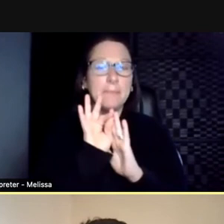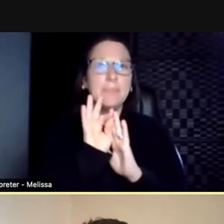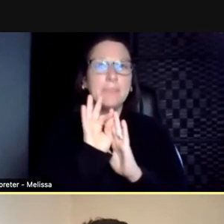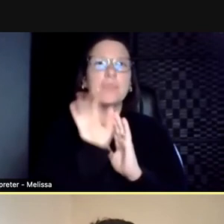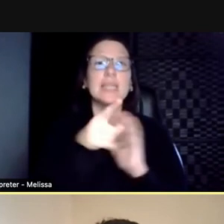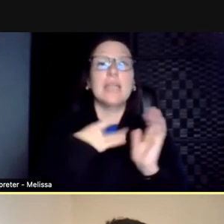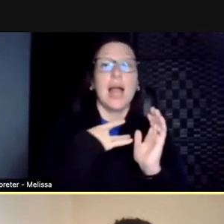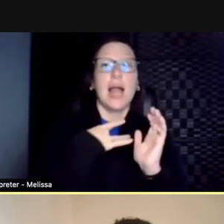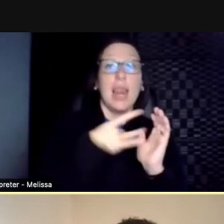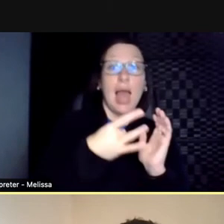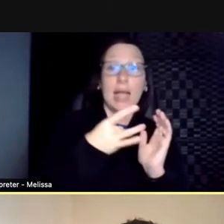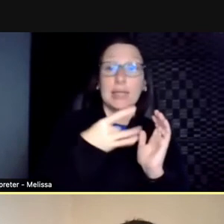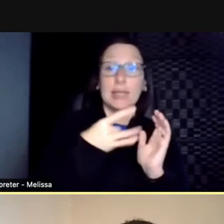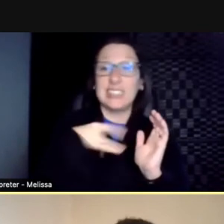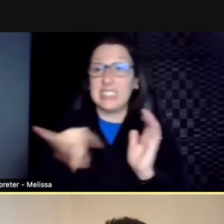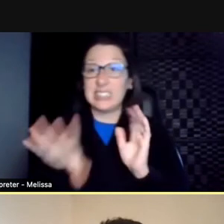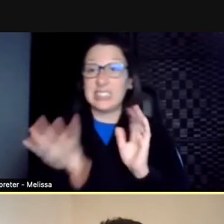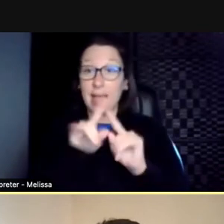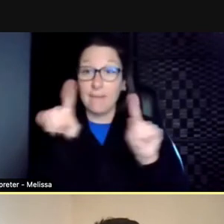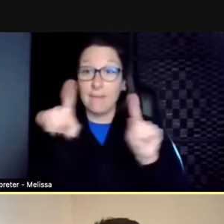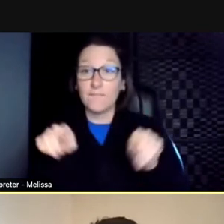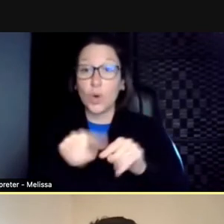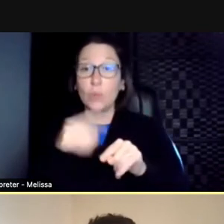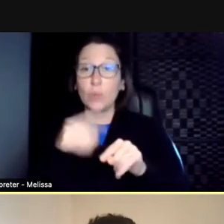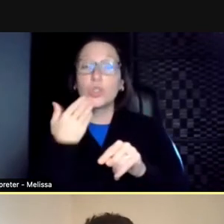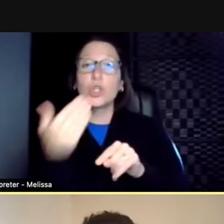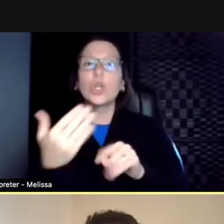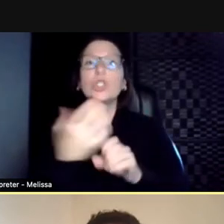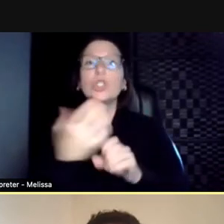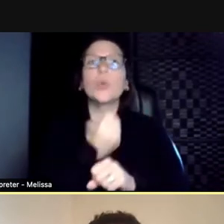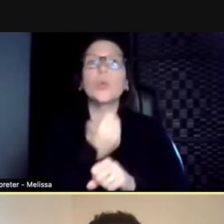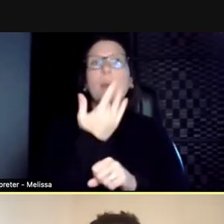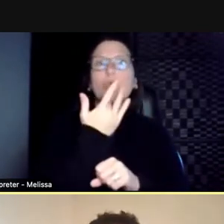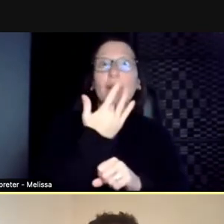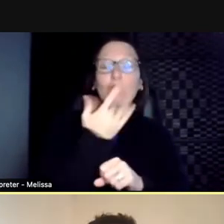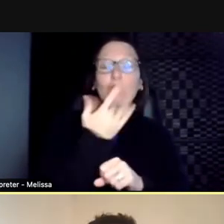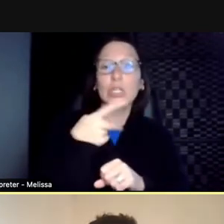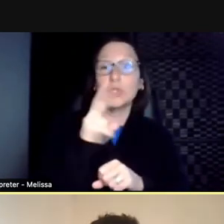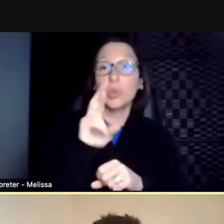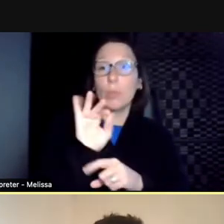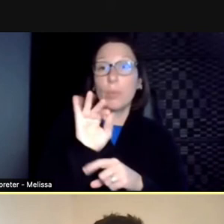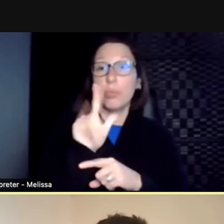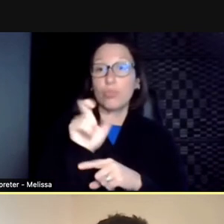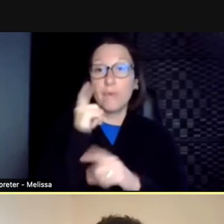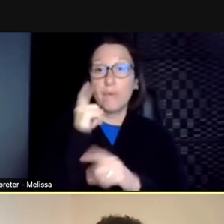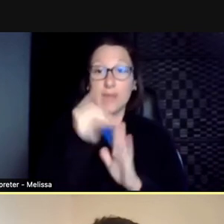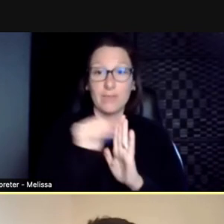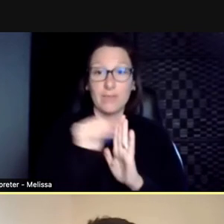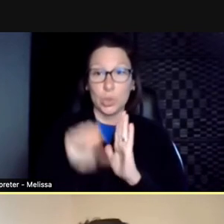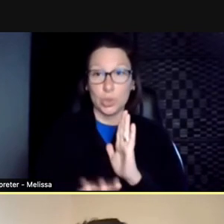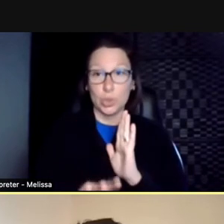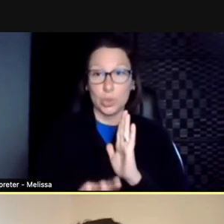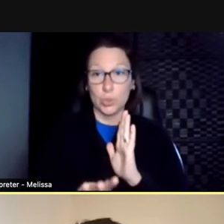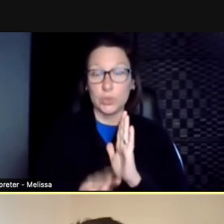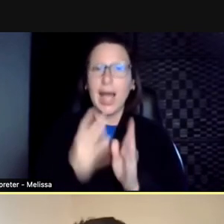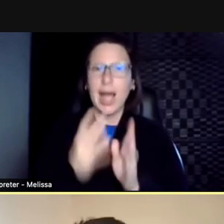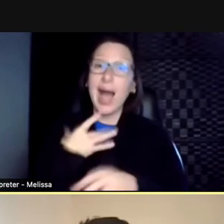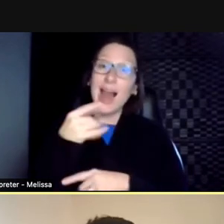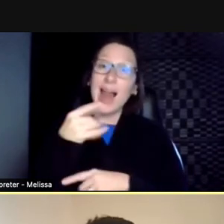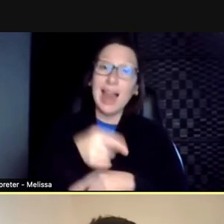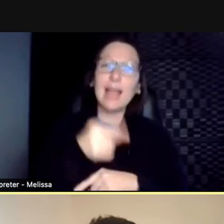good to get a good preferences profile on a student. I like this form because it